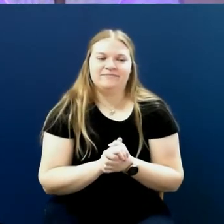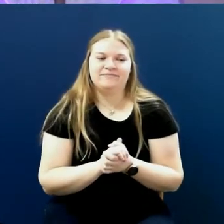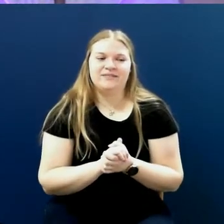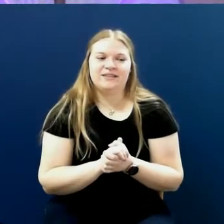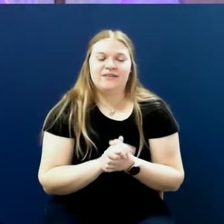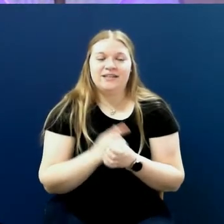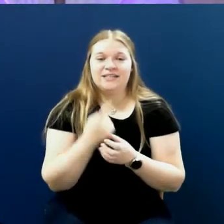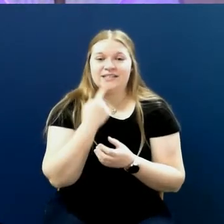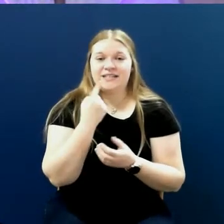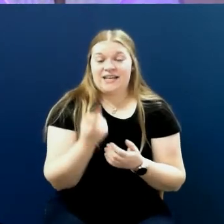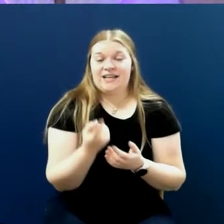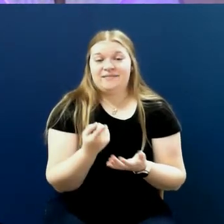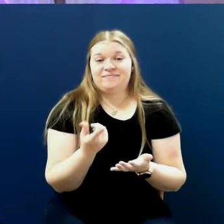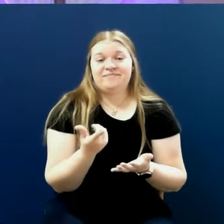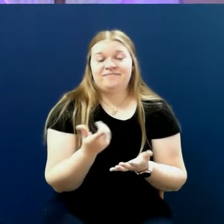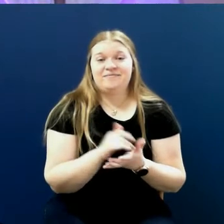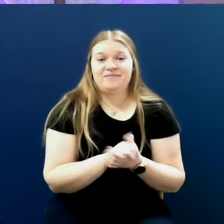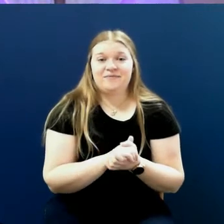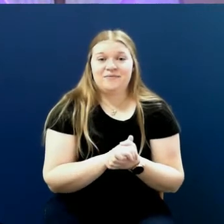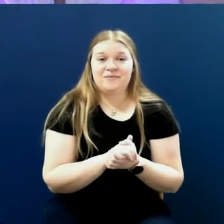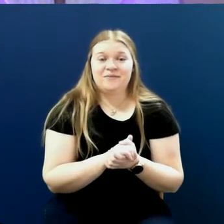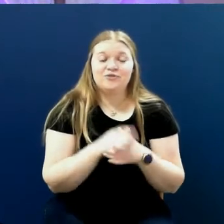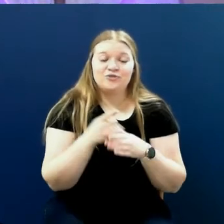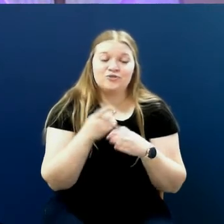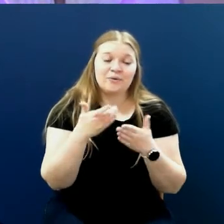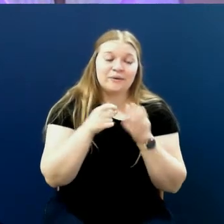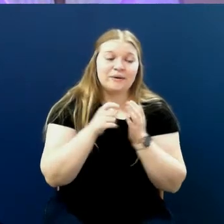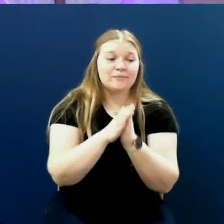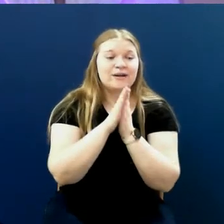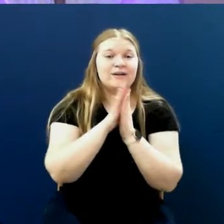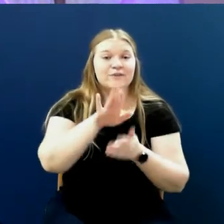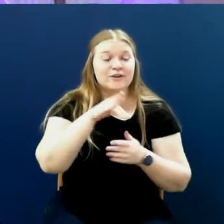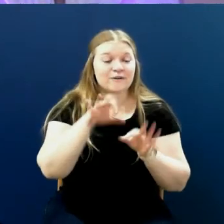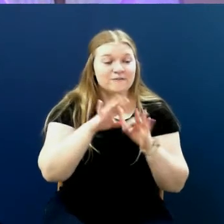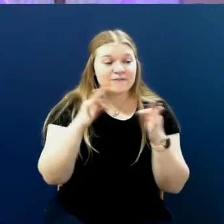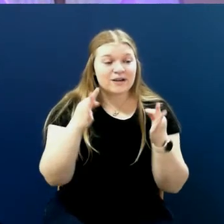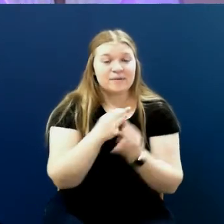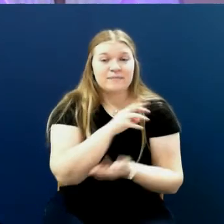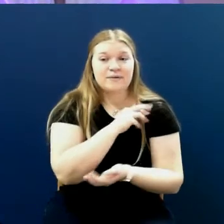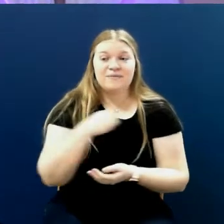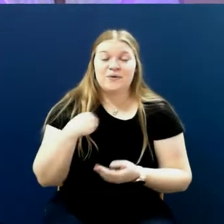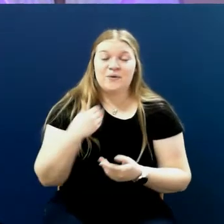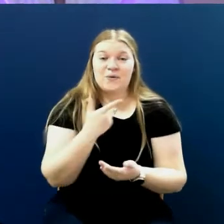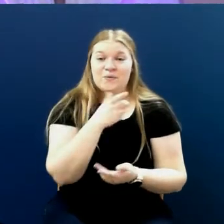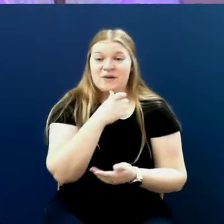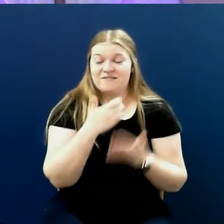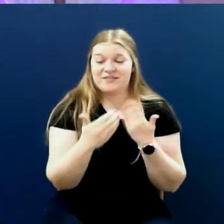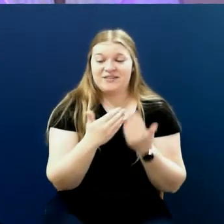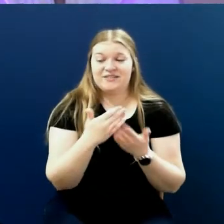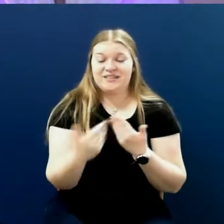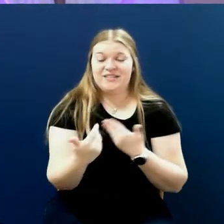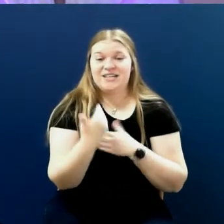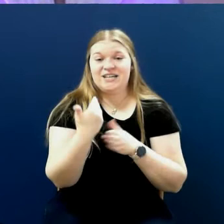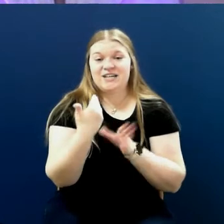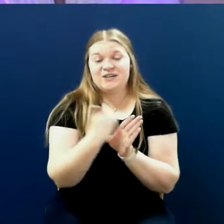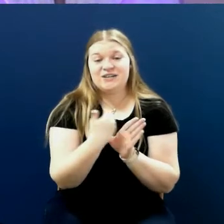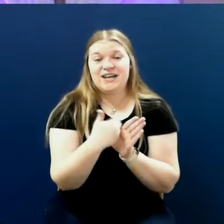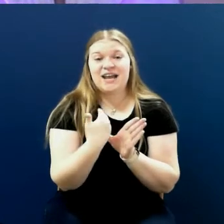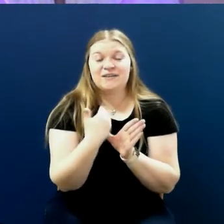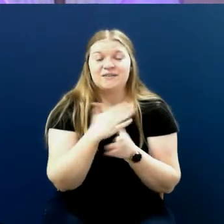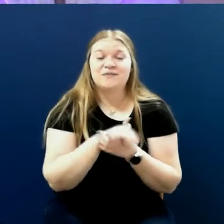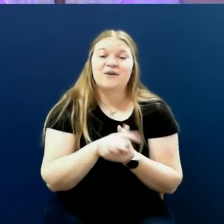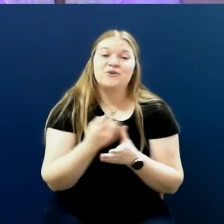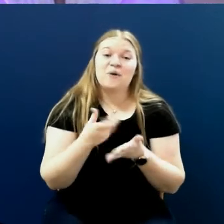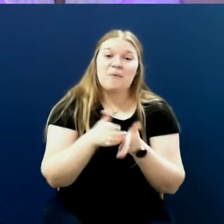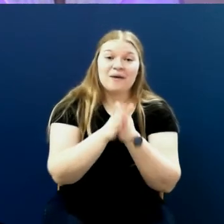I would say this to you. Would you pray for your family members? Whoever is irritating you, would you pray